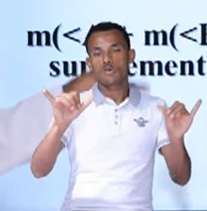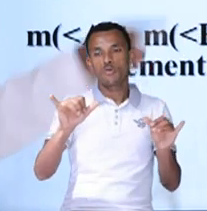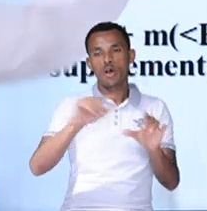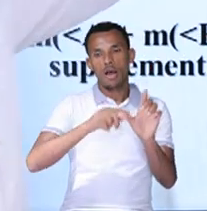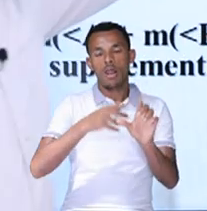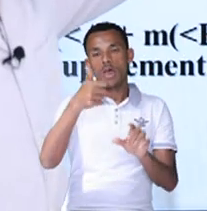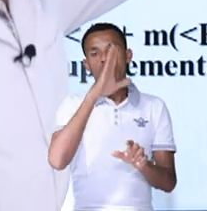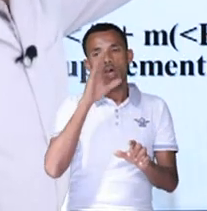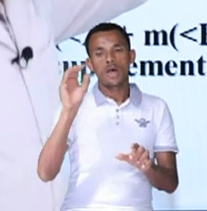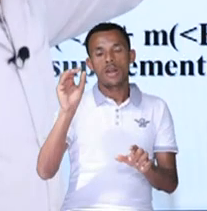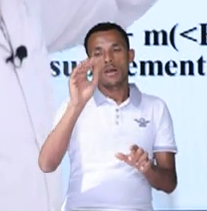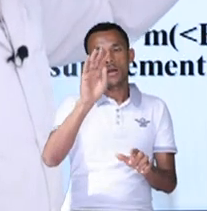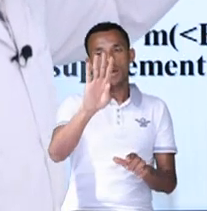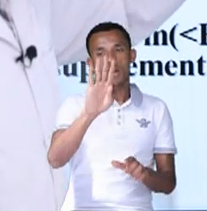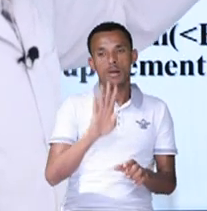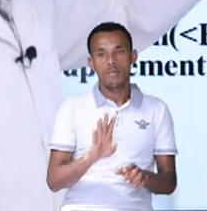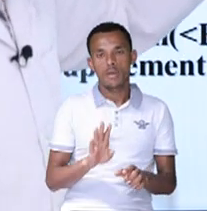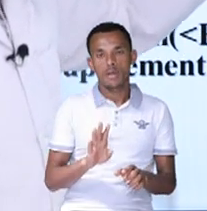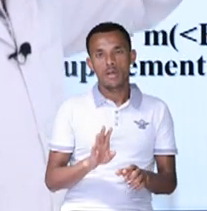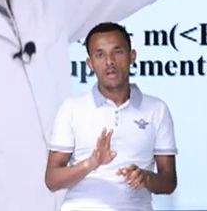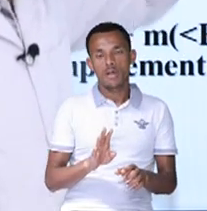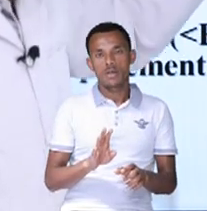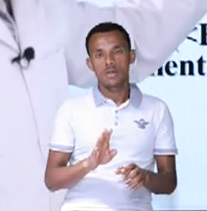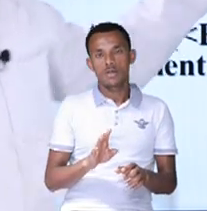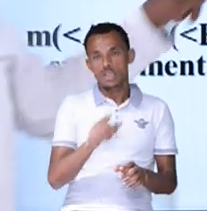and B. This is the measure of angle A and B